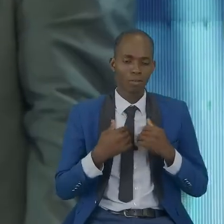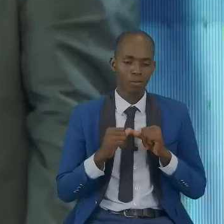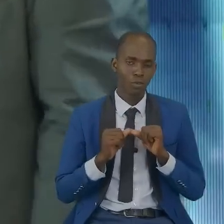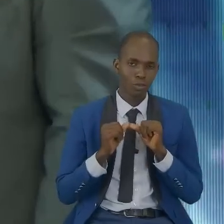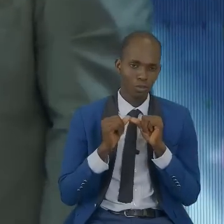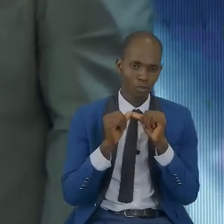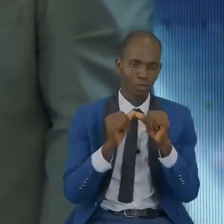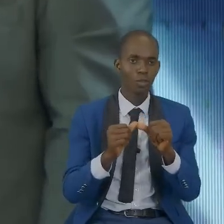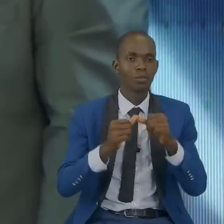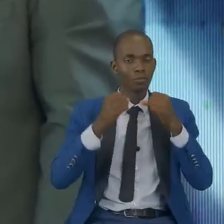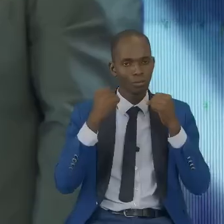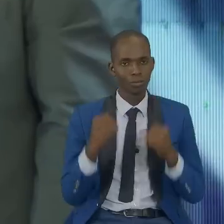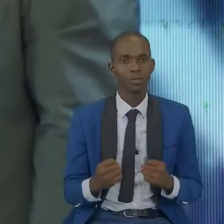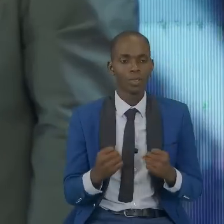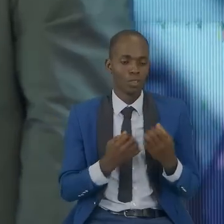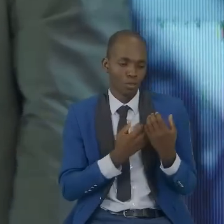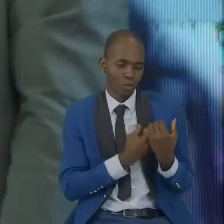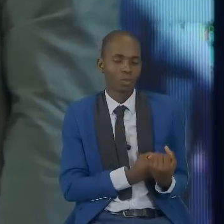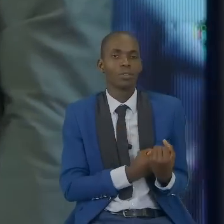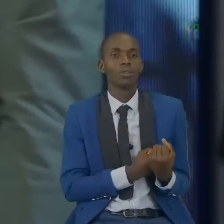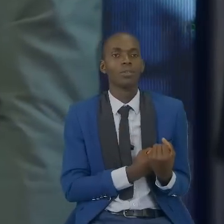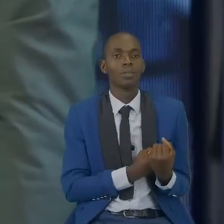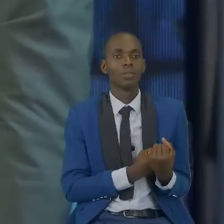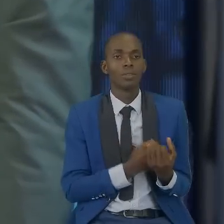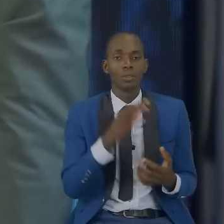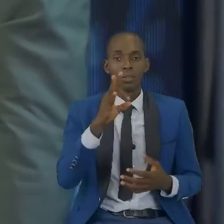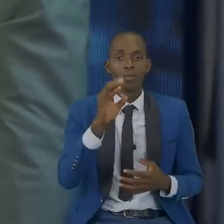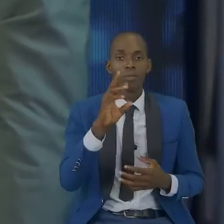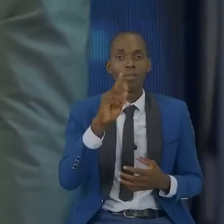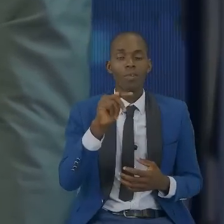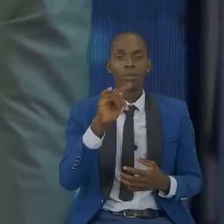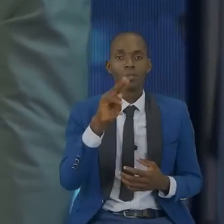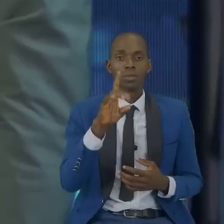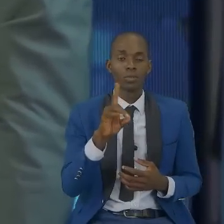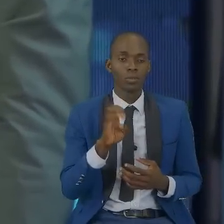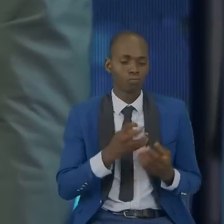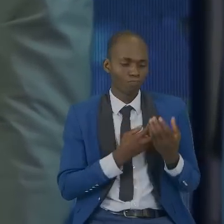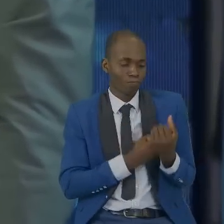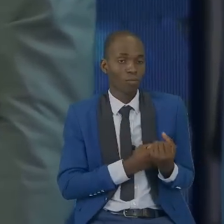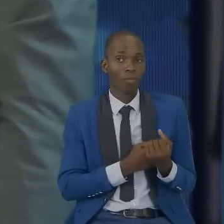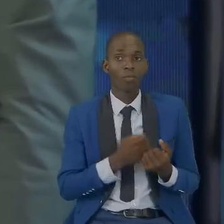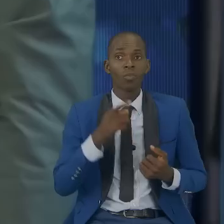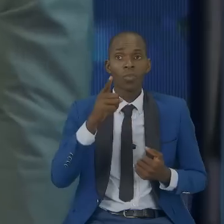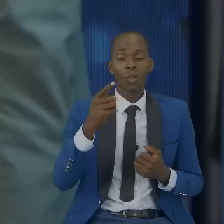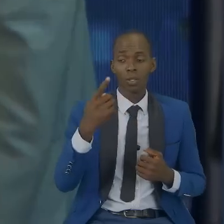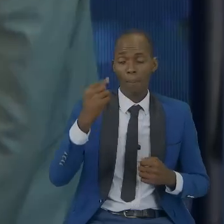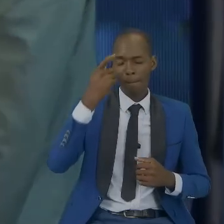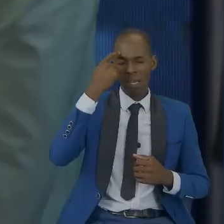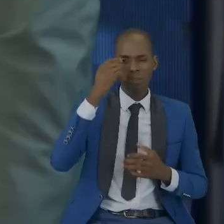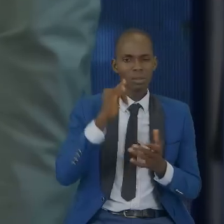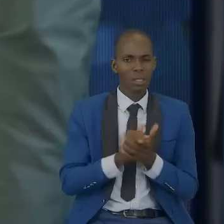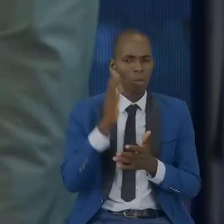What's fortitude? Courage. The mind that will not move. The mind that will not shake.